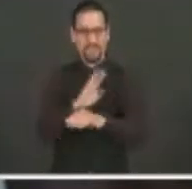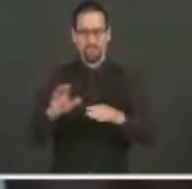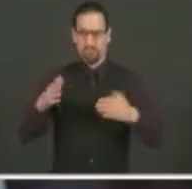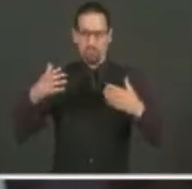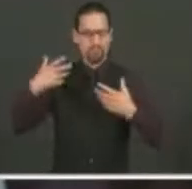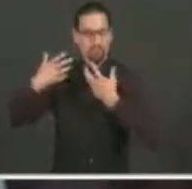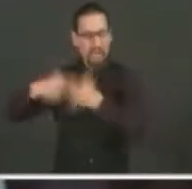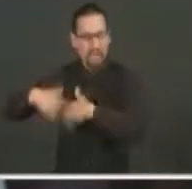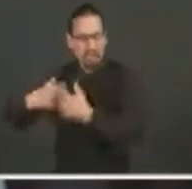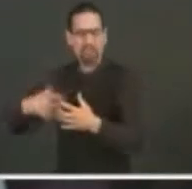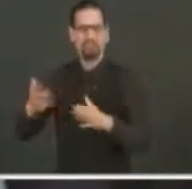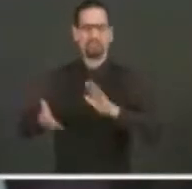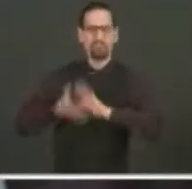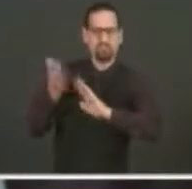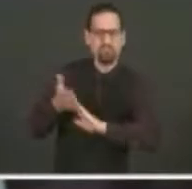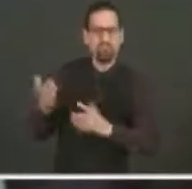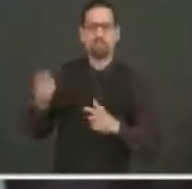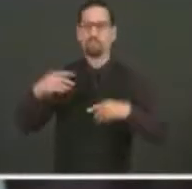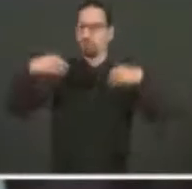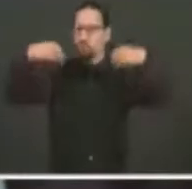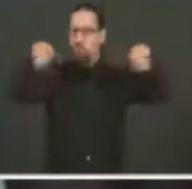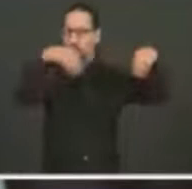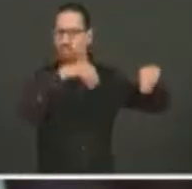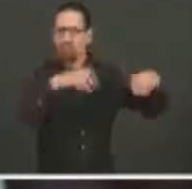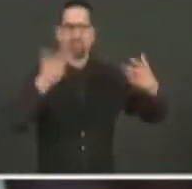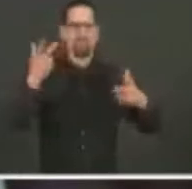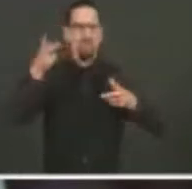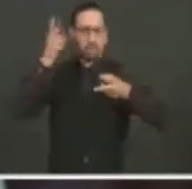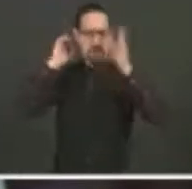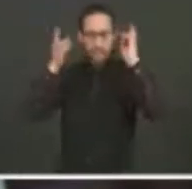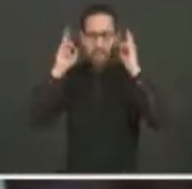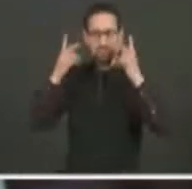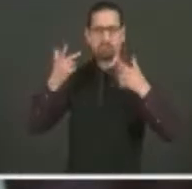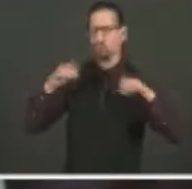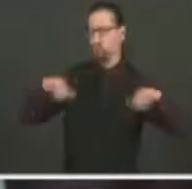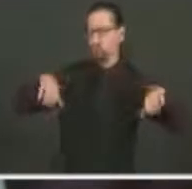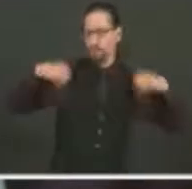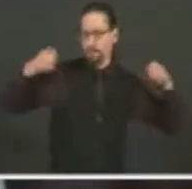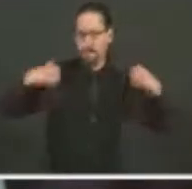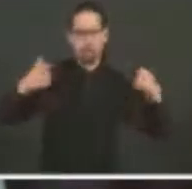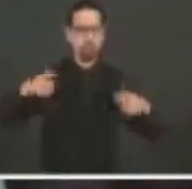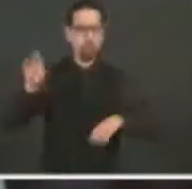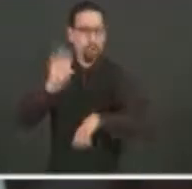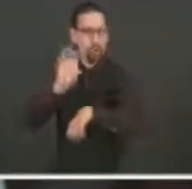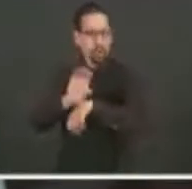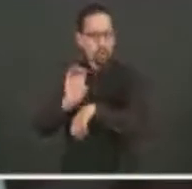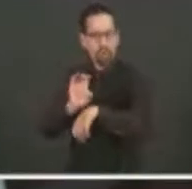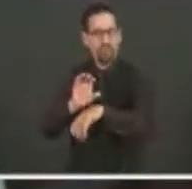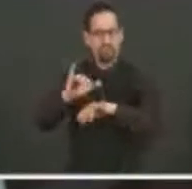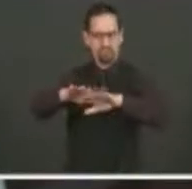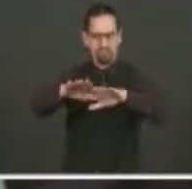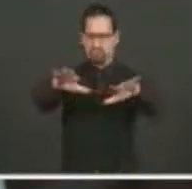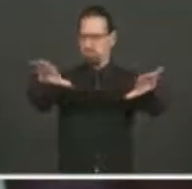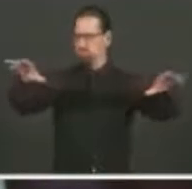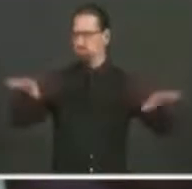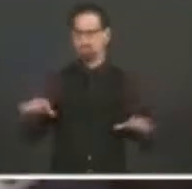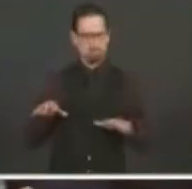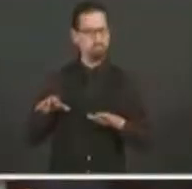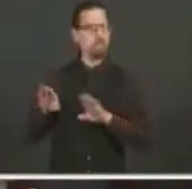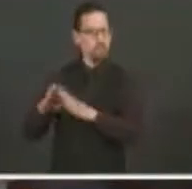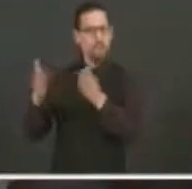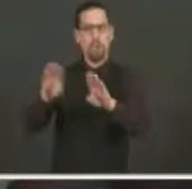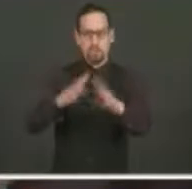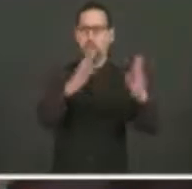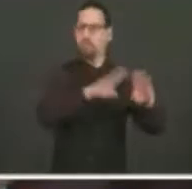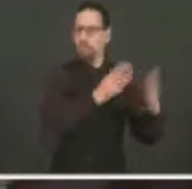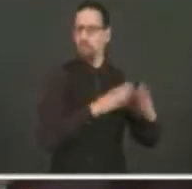manufacturers, retail, hairdressers, barbers, gyms, church. You've seen a broad reopening. And the